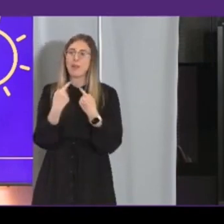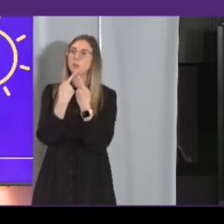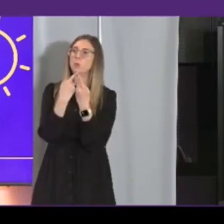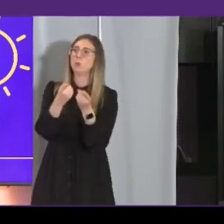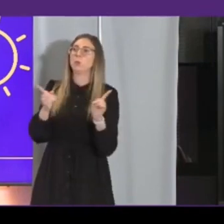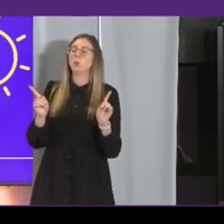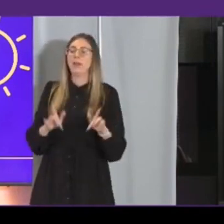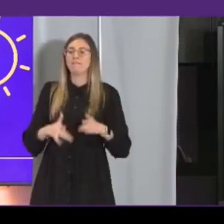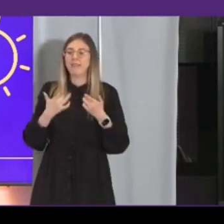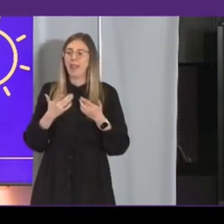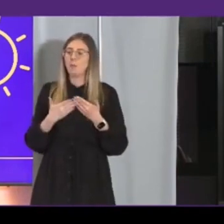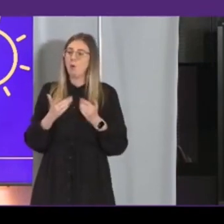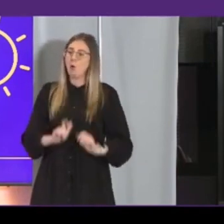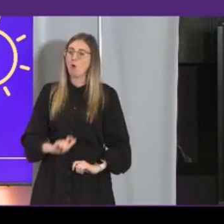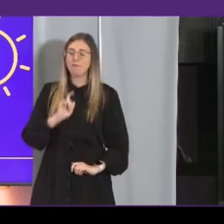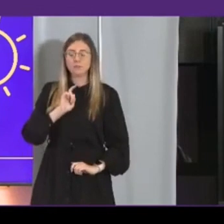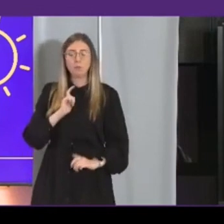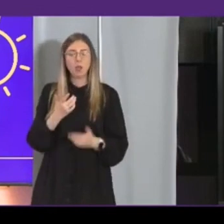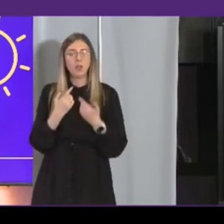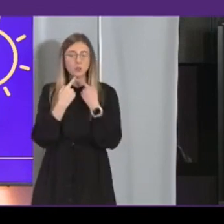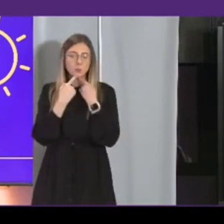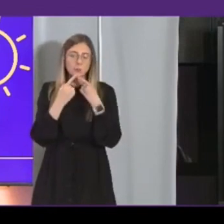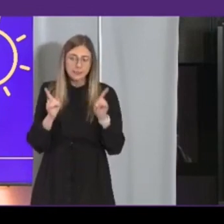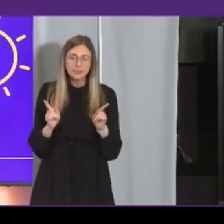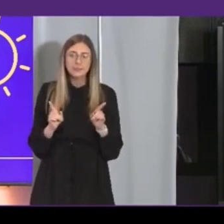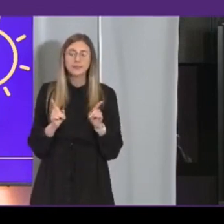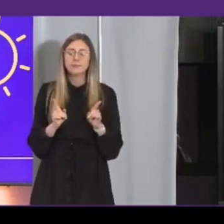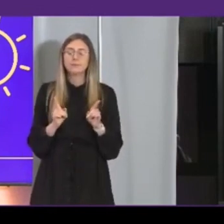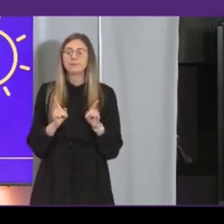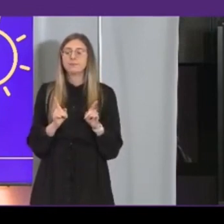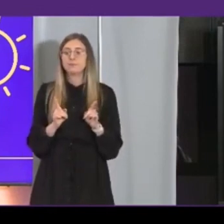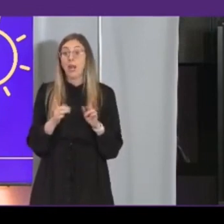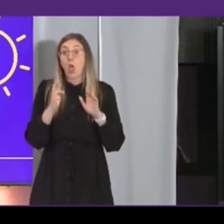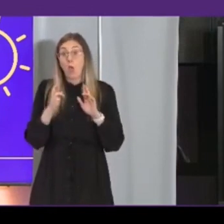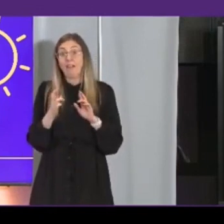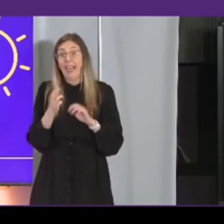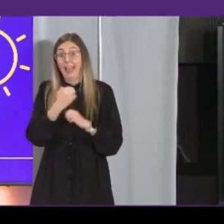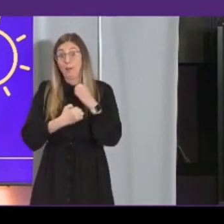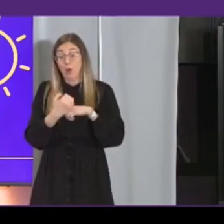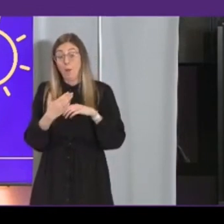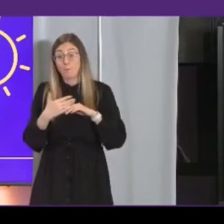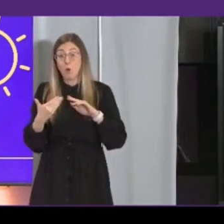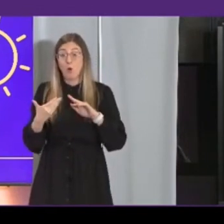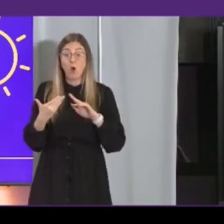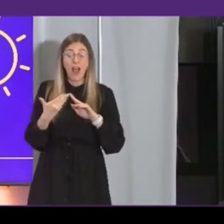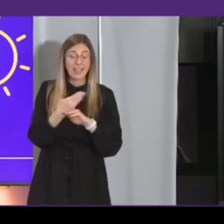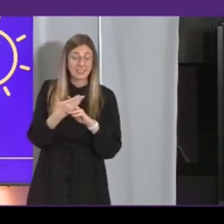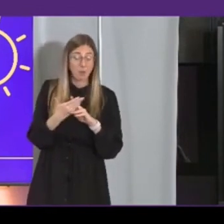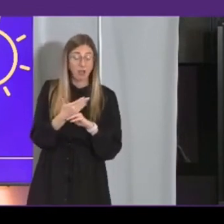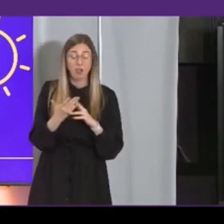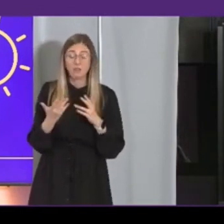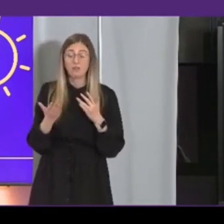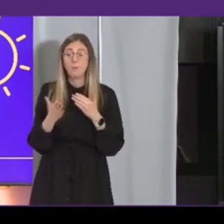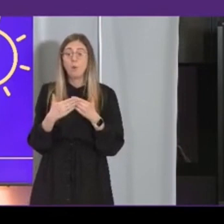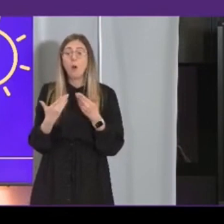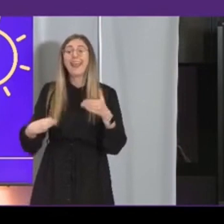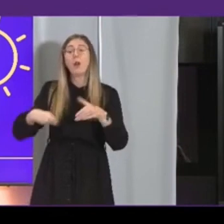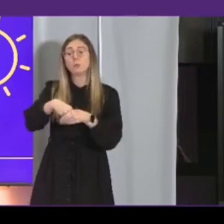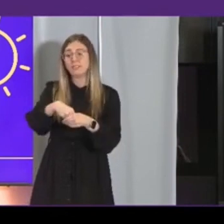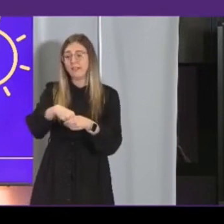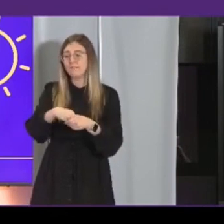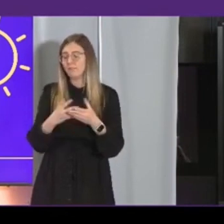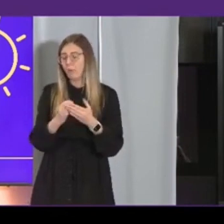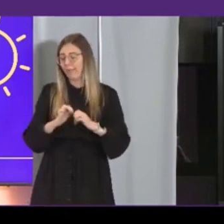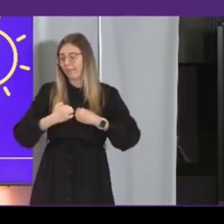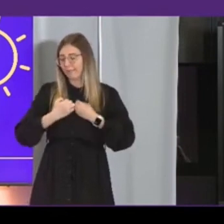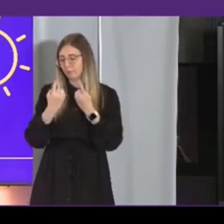wider to lead to more inclusive and accessible products, services and experiences. So. Fantastic. Well,